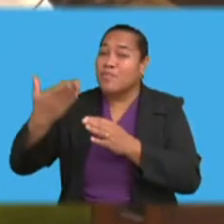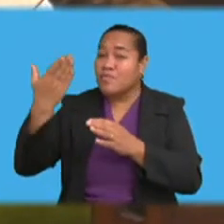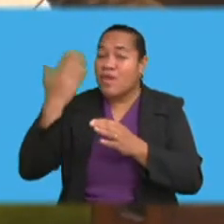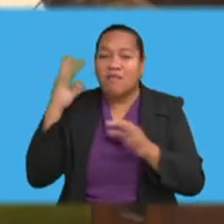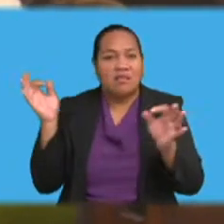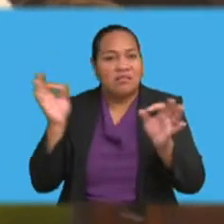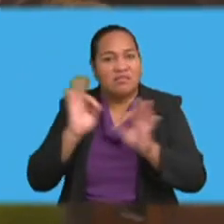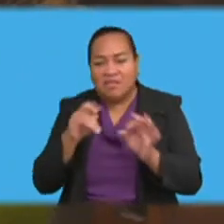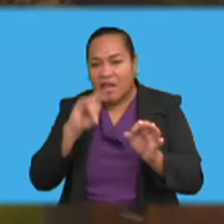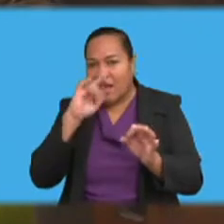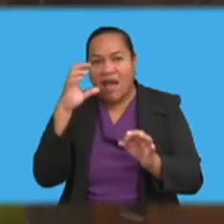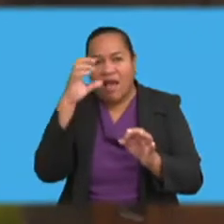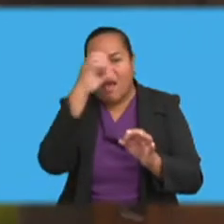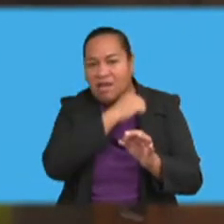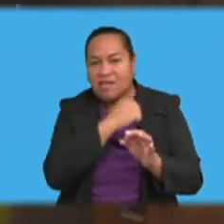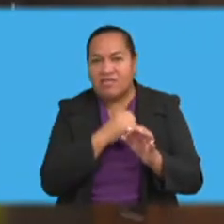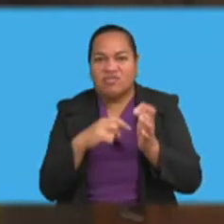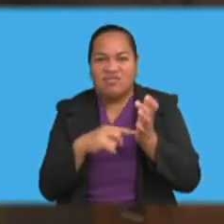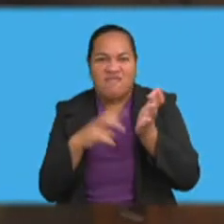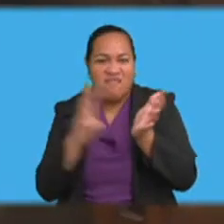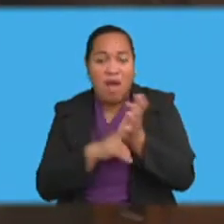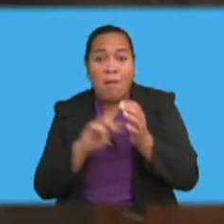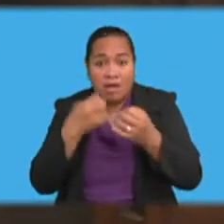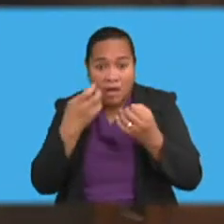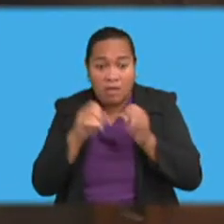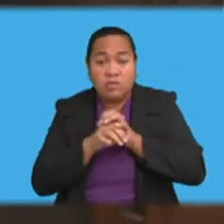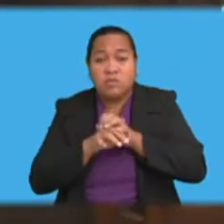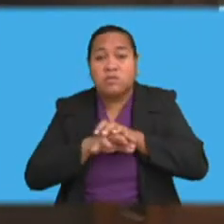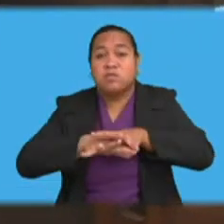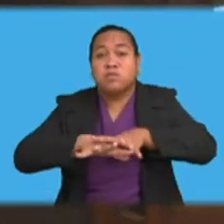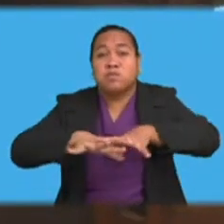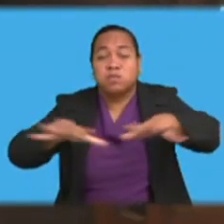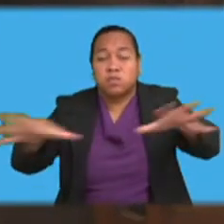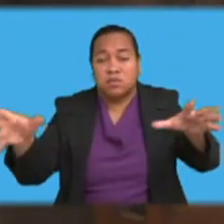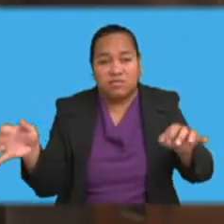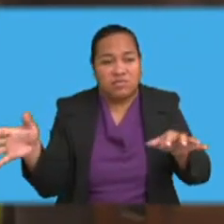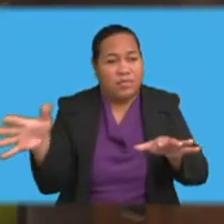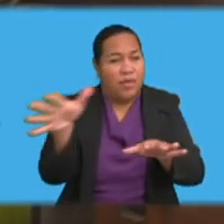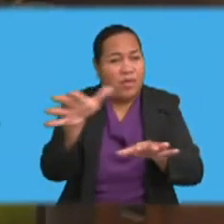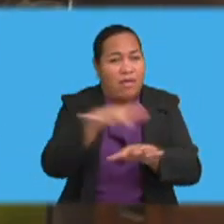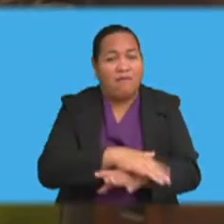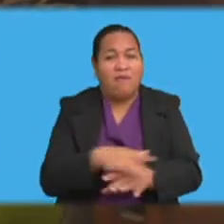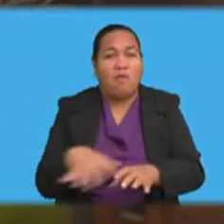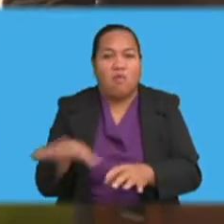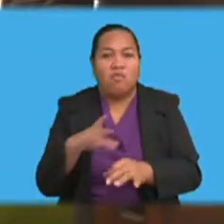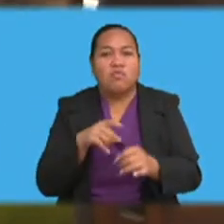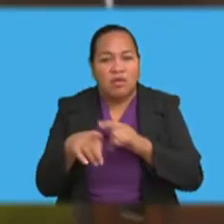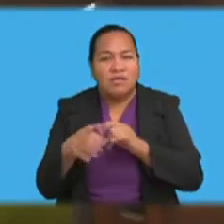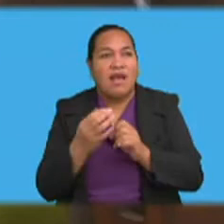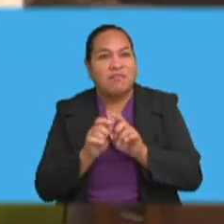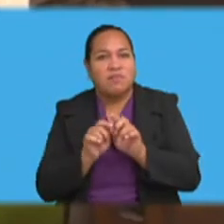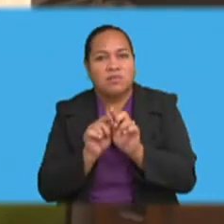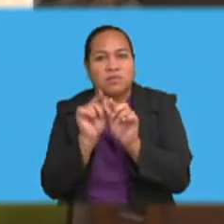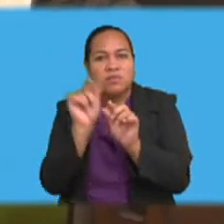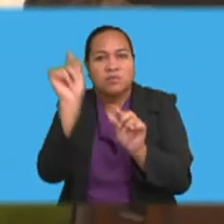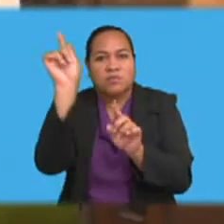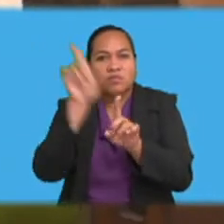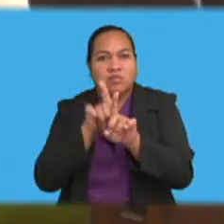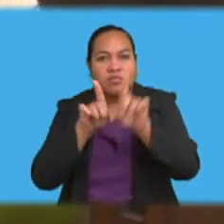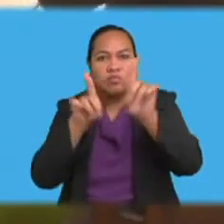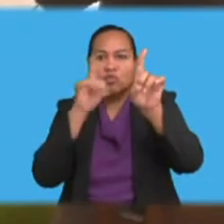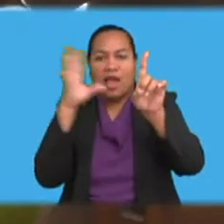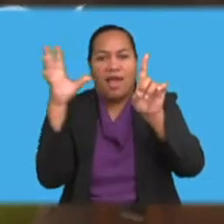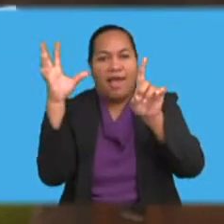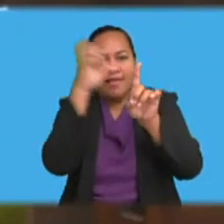at all. But they can now receive transmission, and that too, for most parts, via terrestrial antenna. Some, of course, are covered through satellite